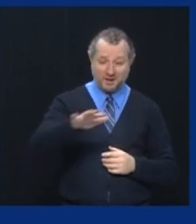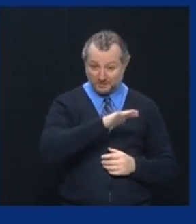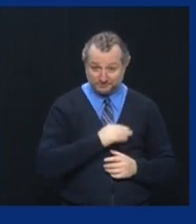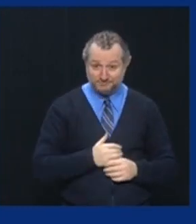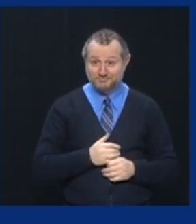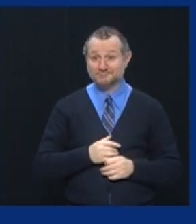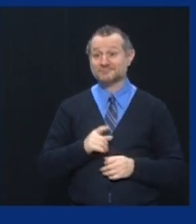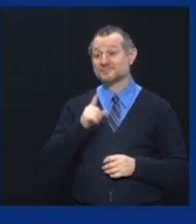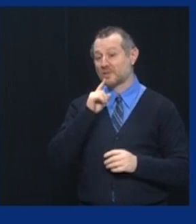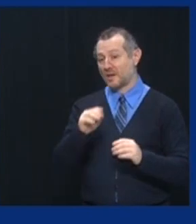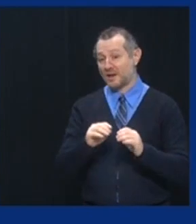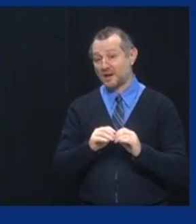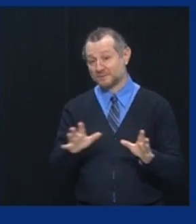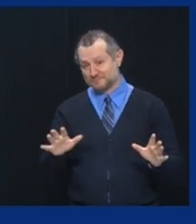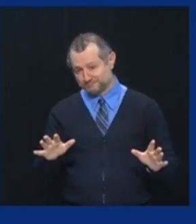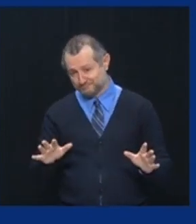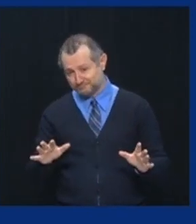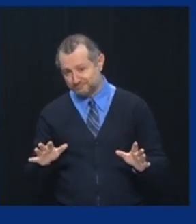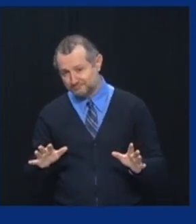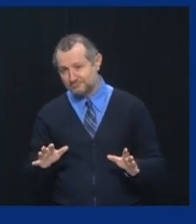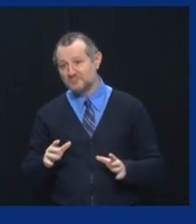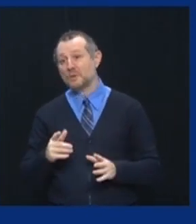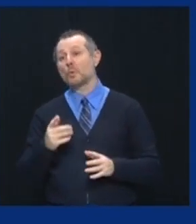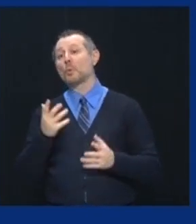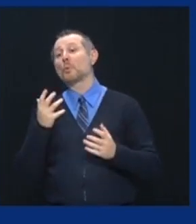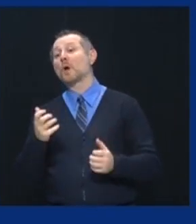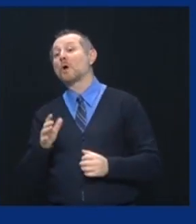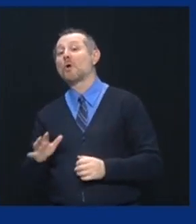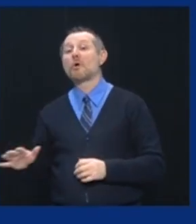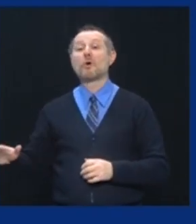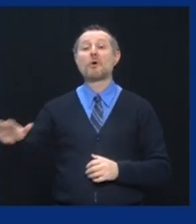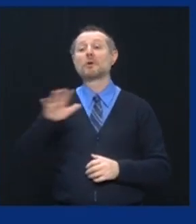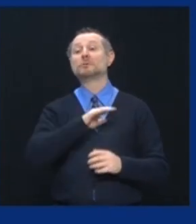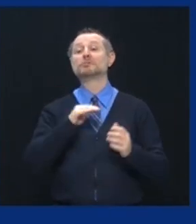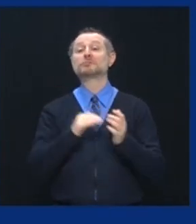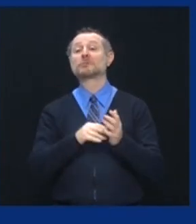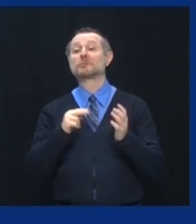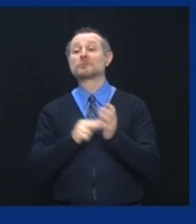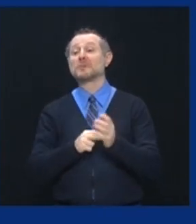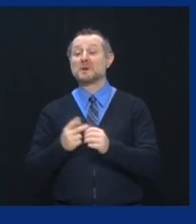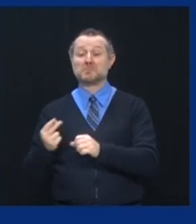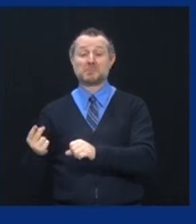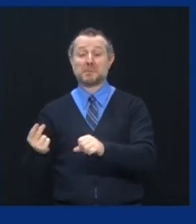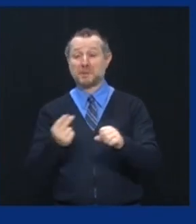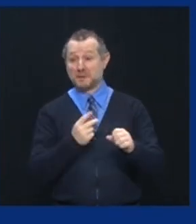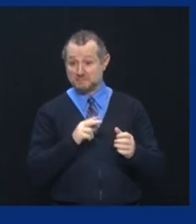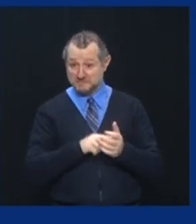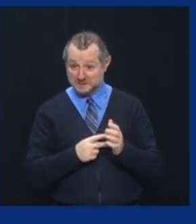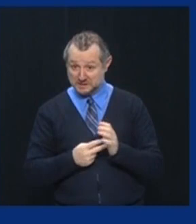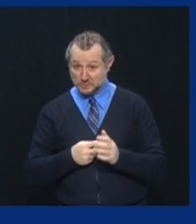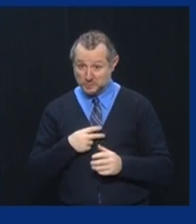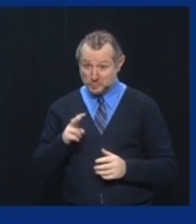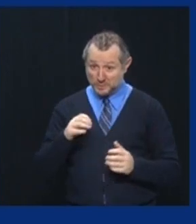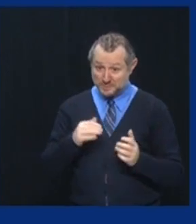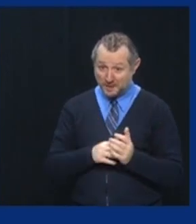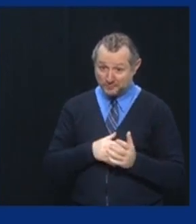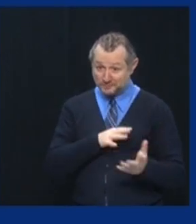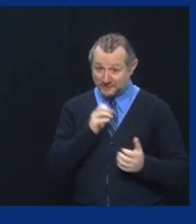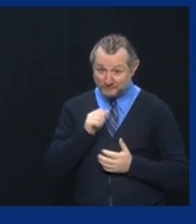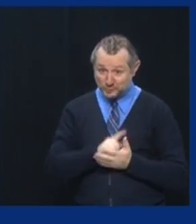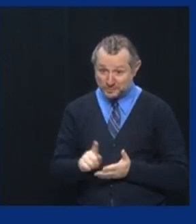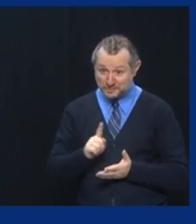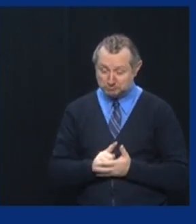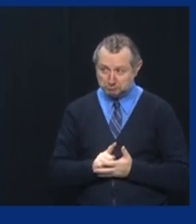Obviously, to get through healthcare workers, if you're doing 300,000 per week, you need